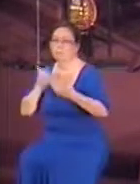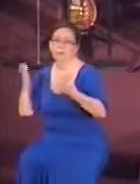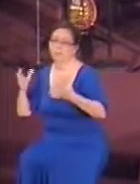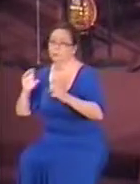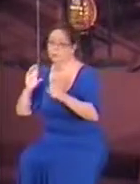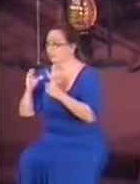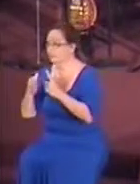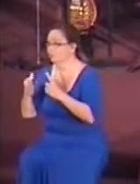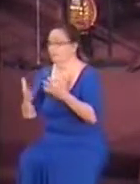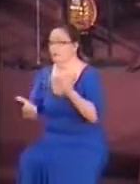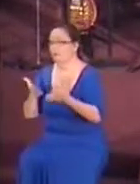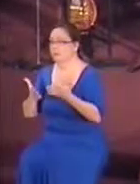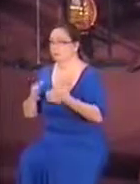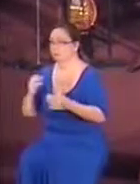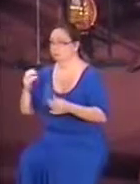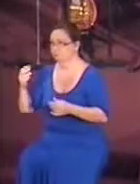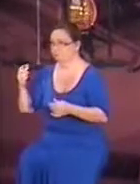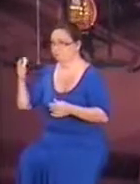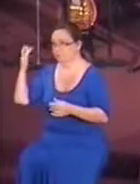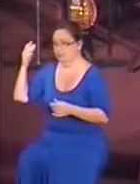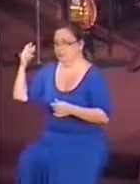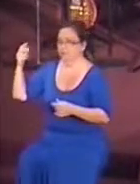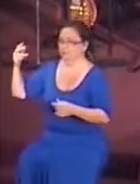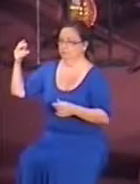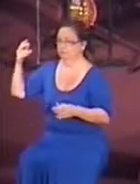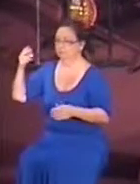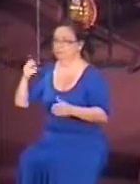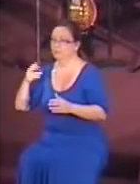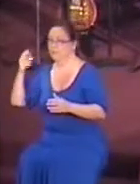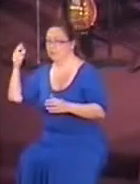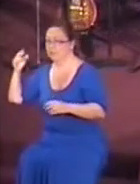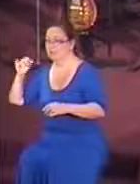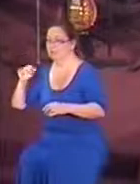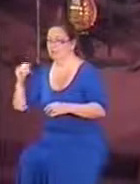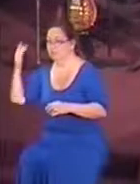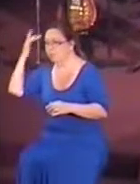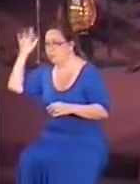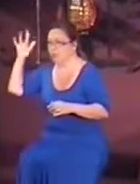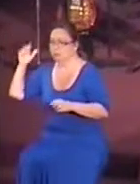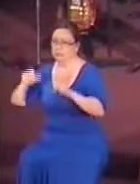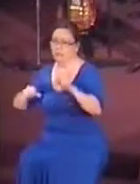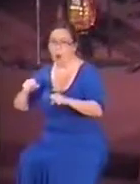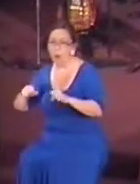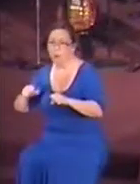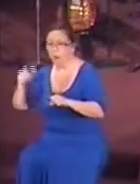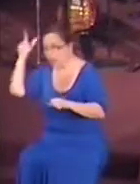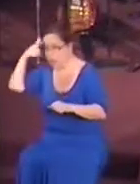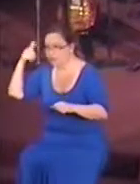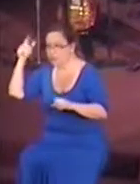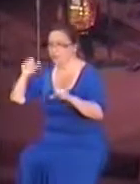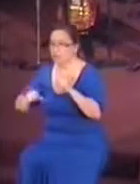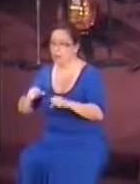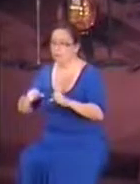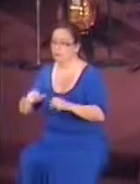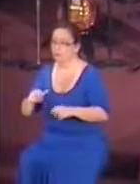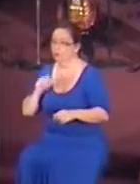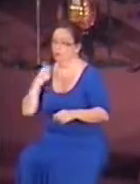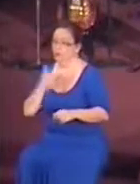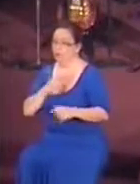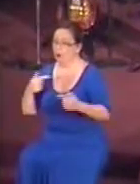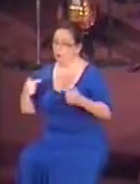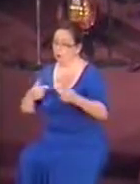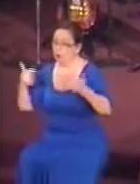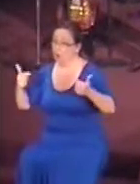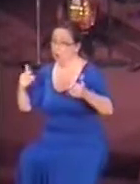There may be some intellectual doubts. And we come up with objections to Christianity, not because it's false, but because we're in